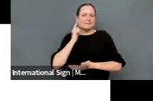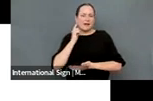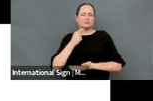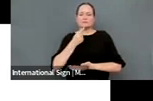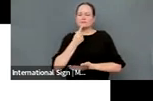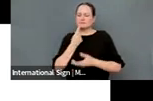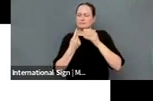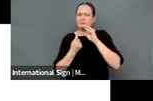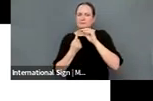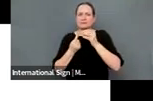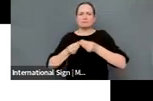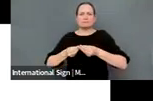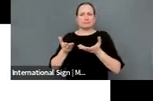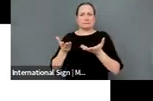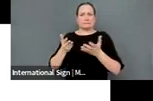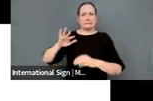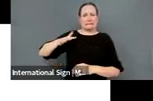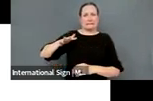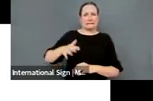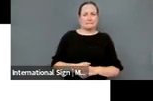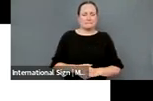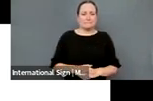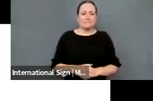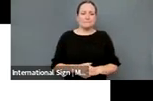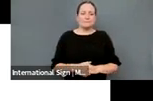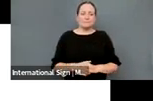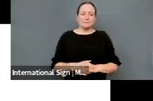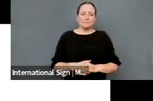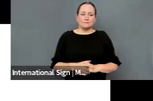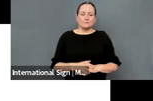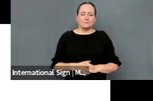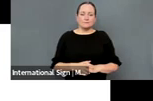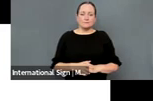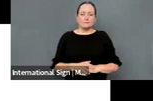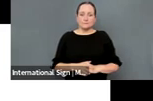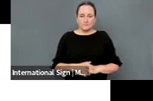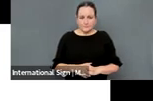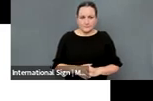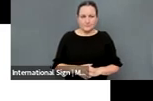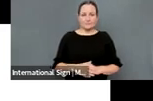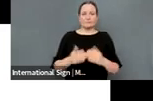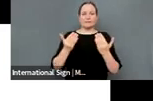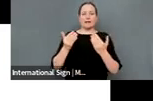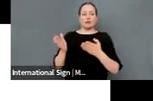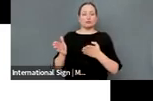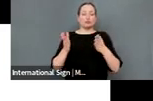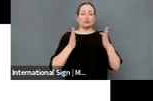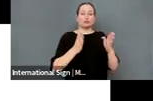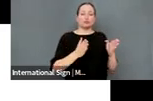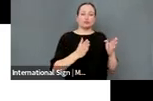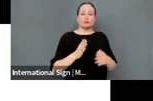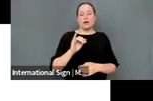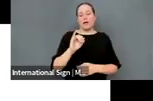you. So we will go to Mwiya, our disability officer in Lusaka,